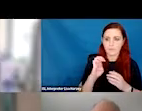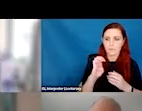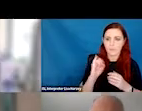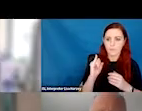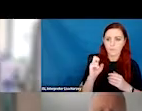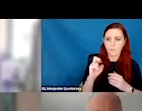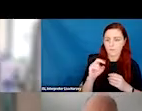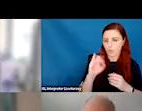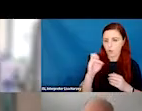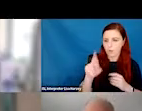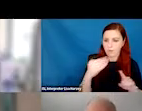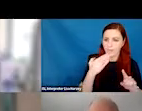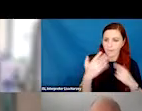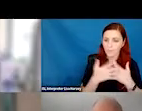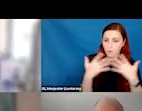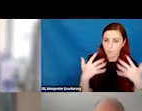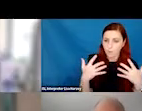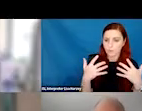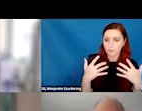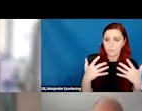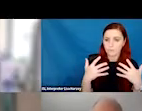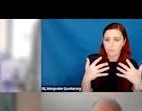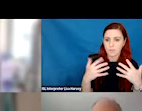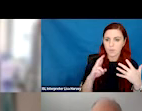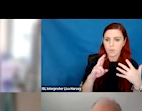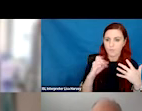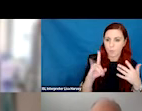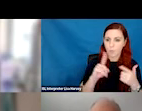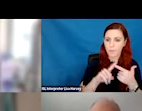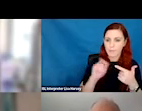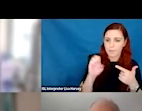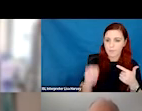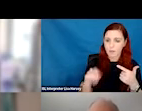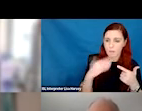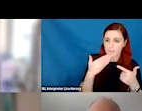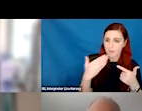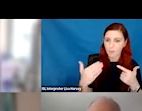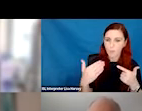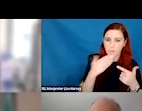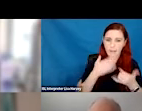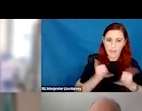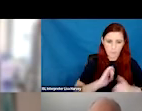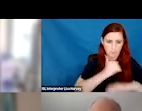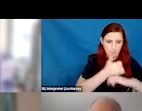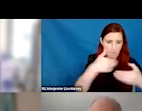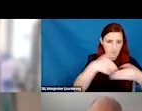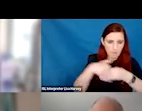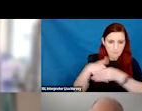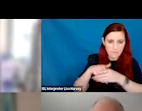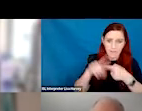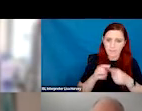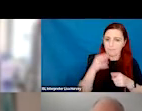Great stuff. Thank you very much, Ruth and Tom, for that and setting the context, but also giving an